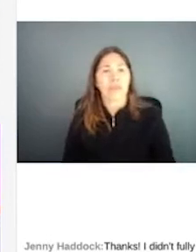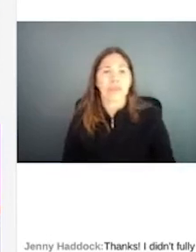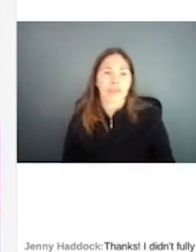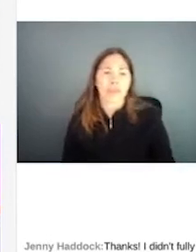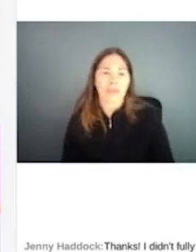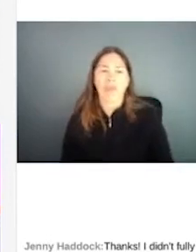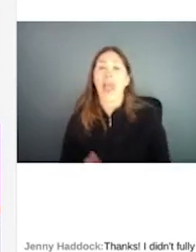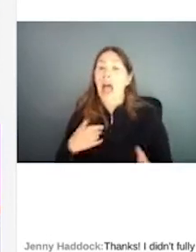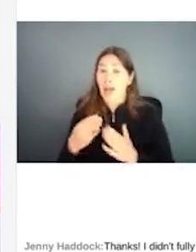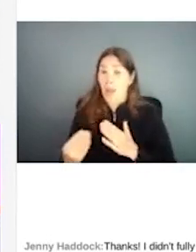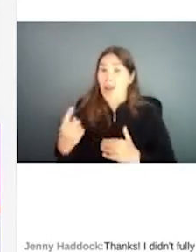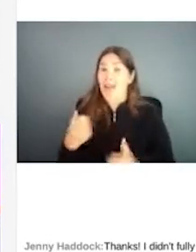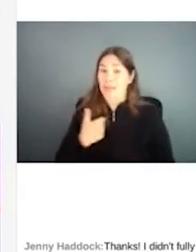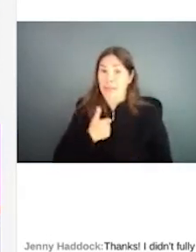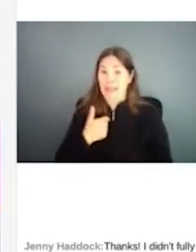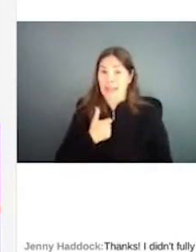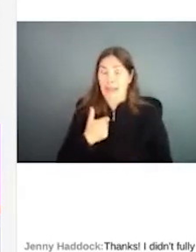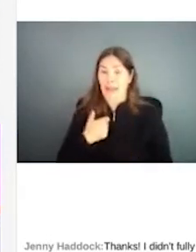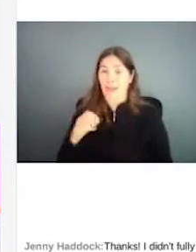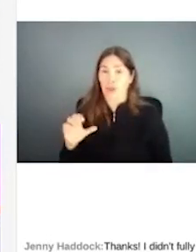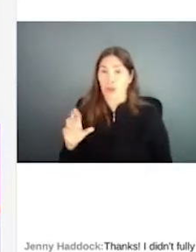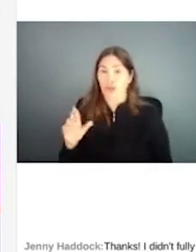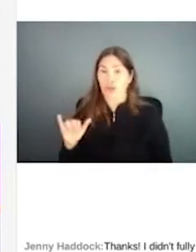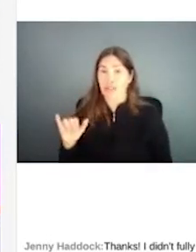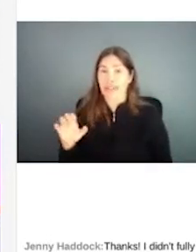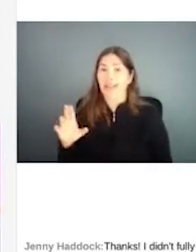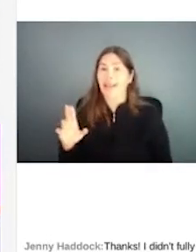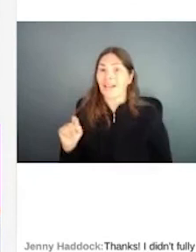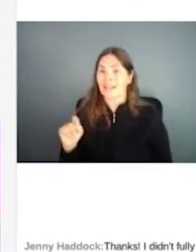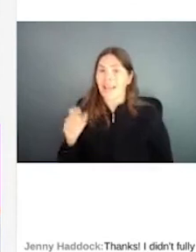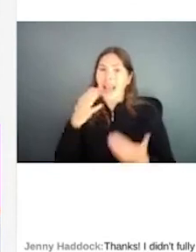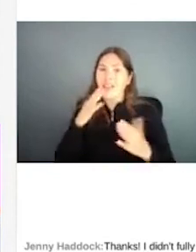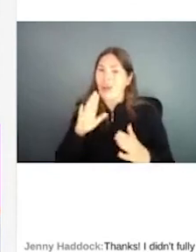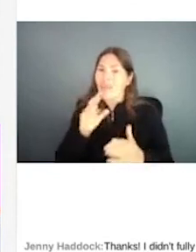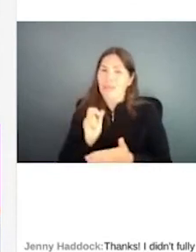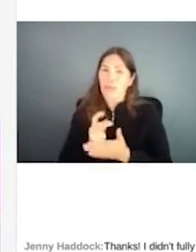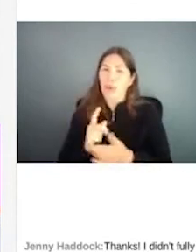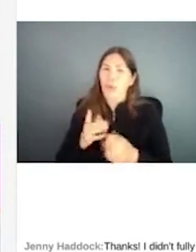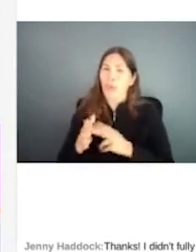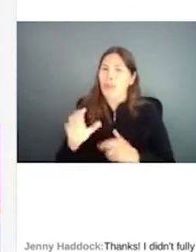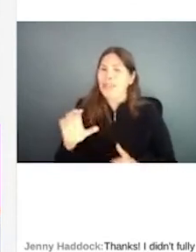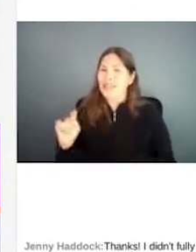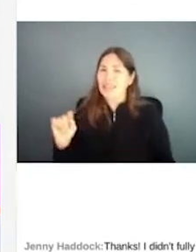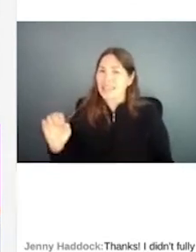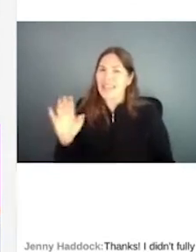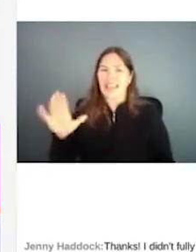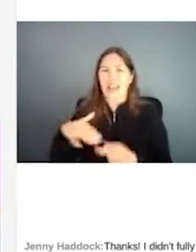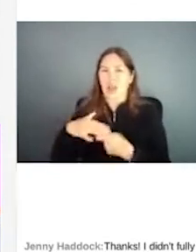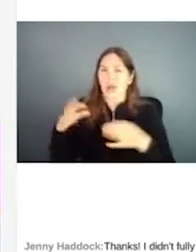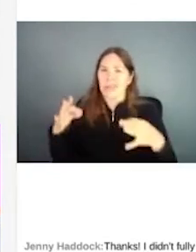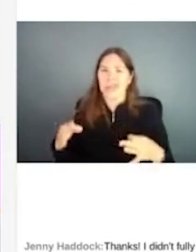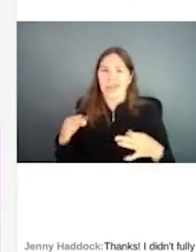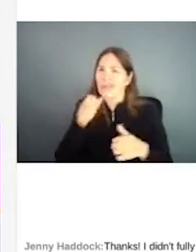So I bought the cricket myself. I don't know that it'd be approved through CTE. That would be a local decision. It's not